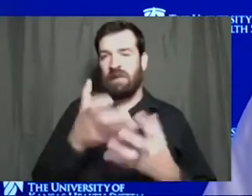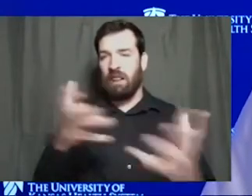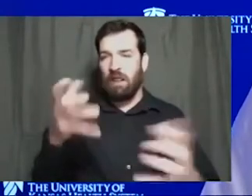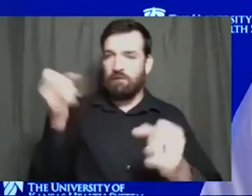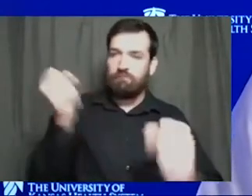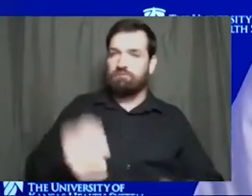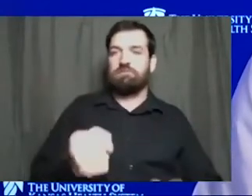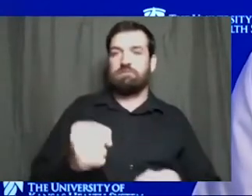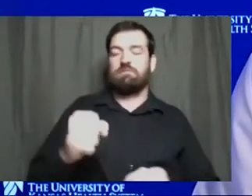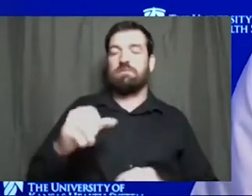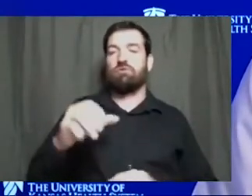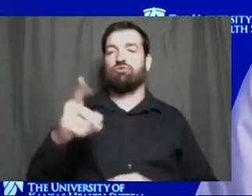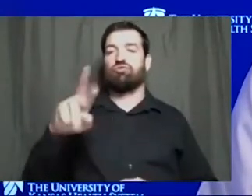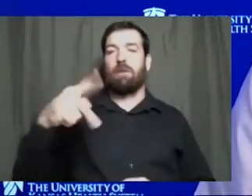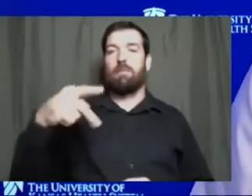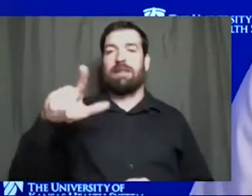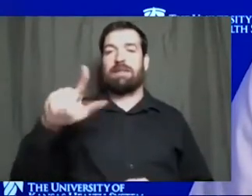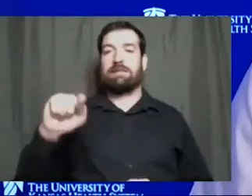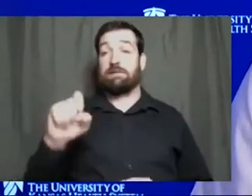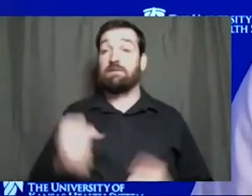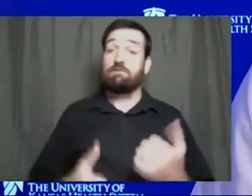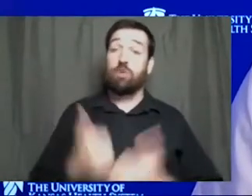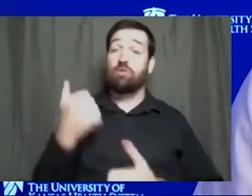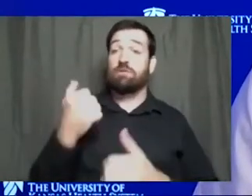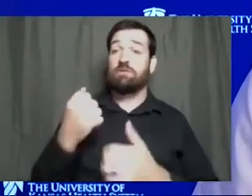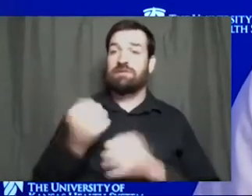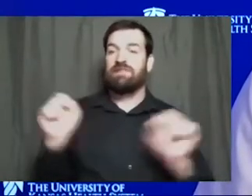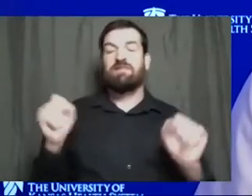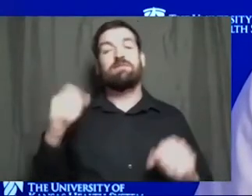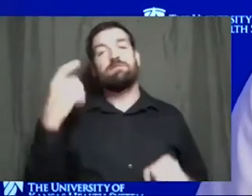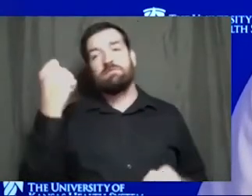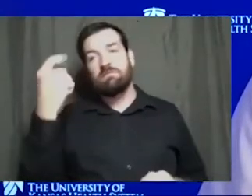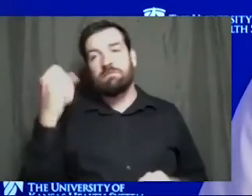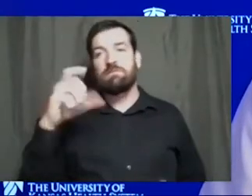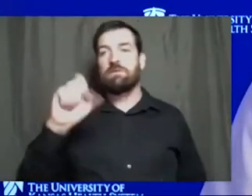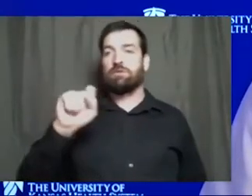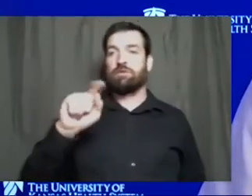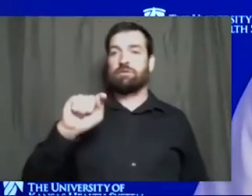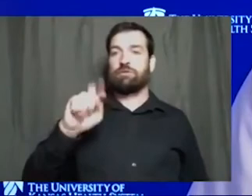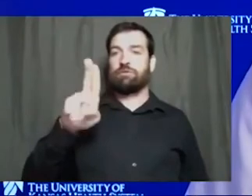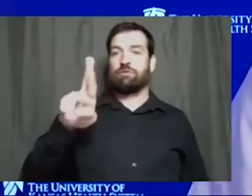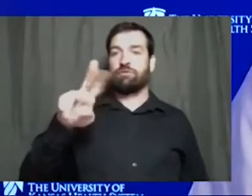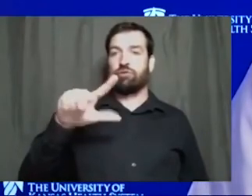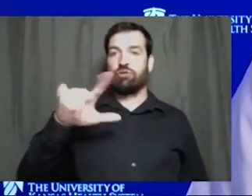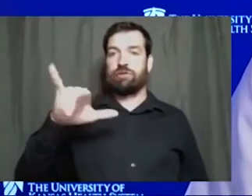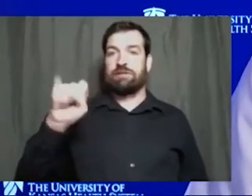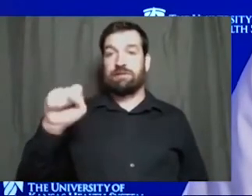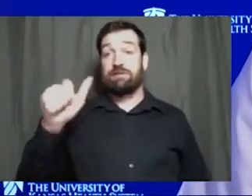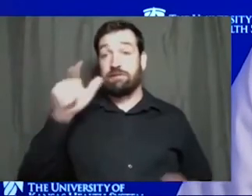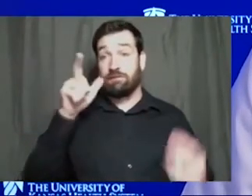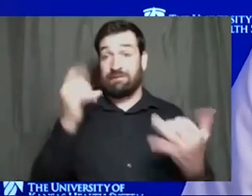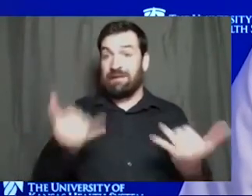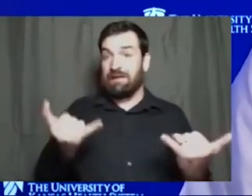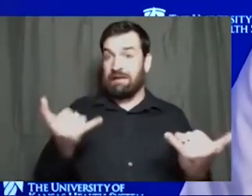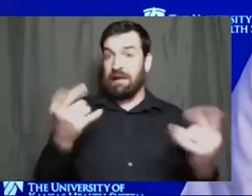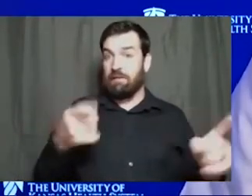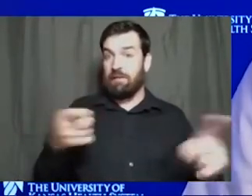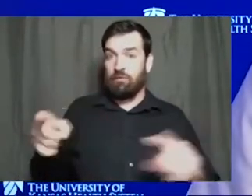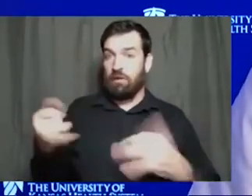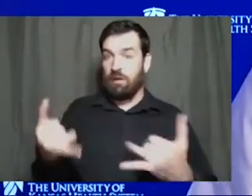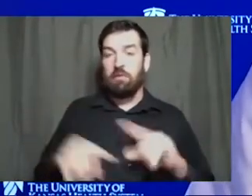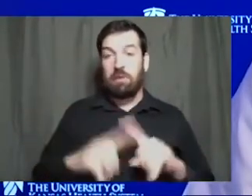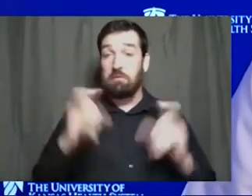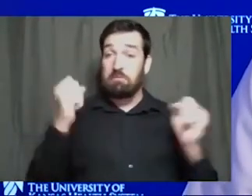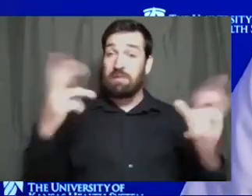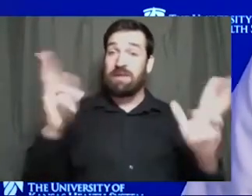for the most part it's going to be safe. Now we know Sturgis, the motorcycle rally, is going to be going on or is going on currently. But in that case, a lot of people are going into